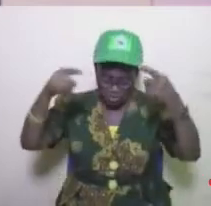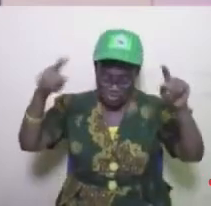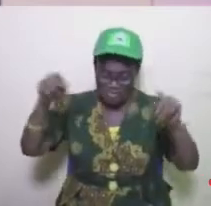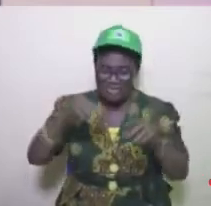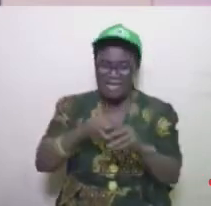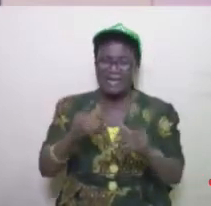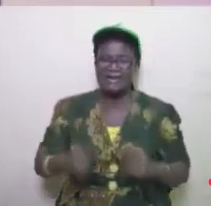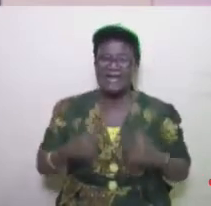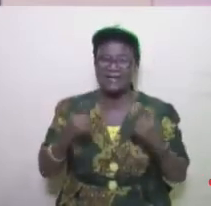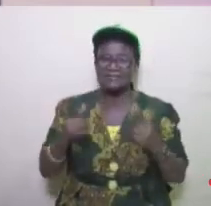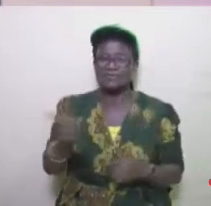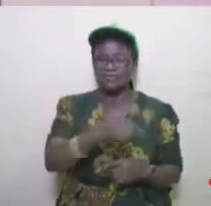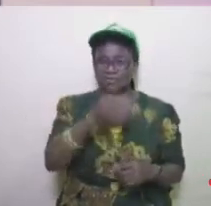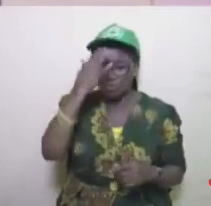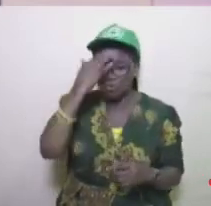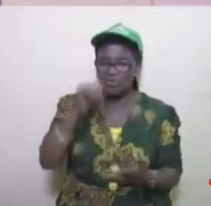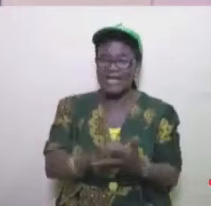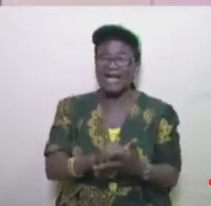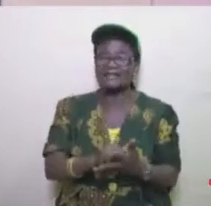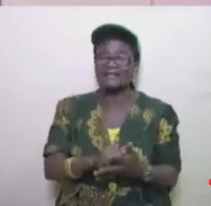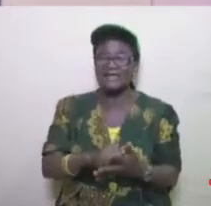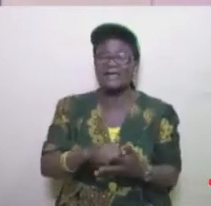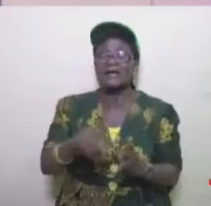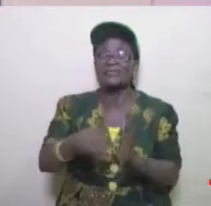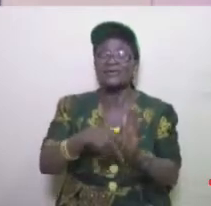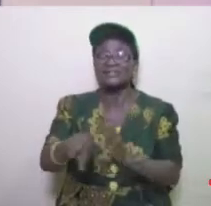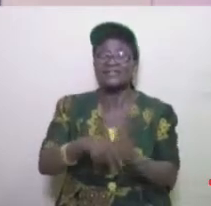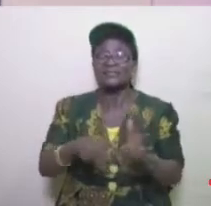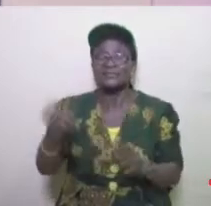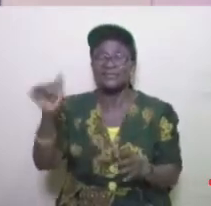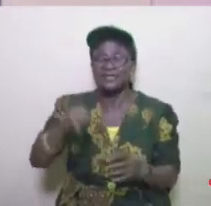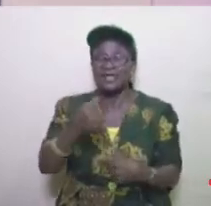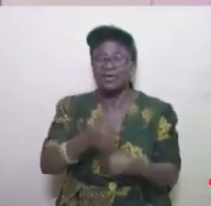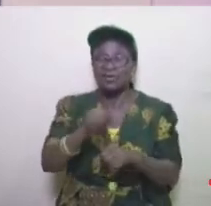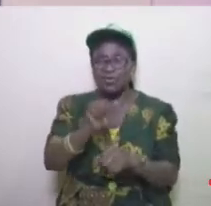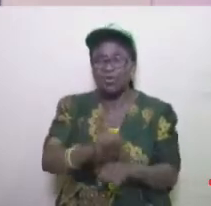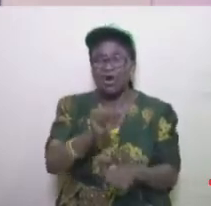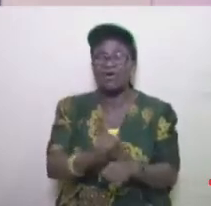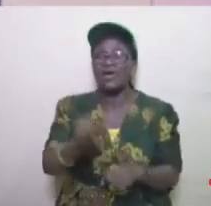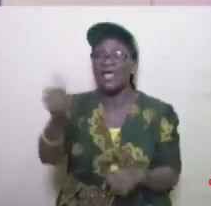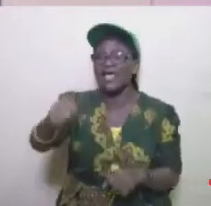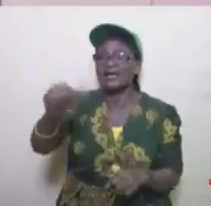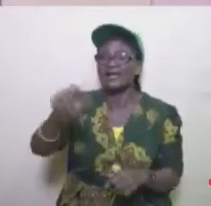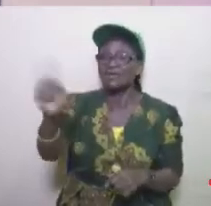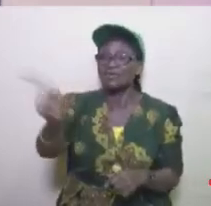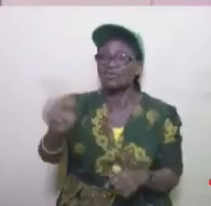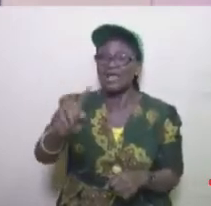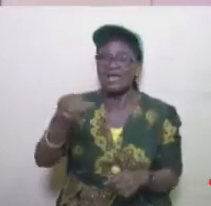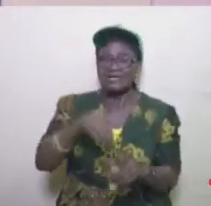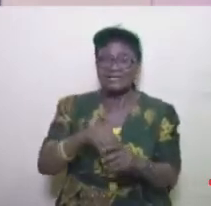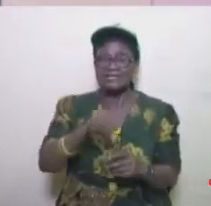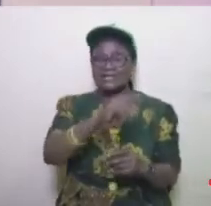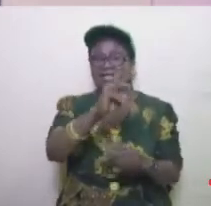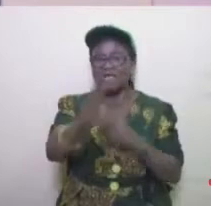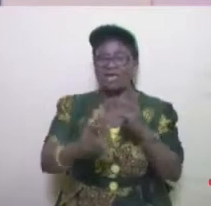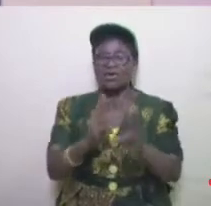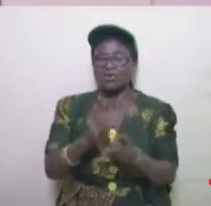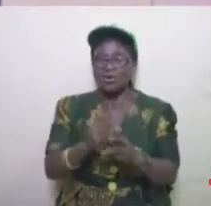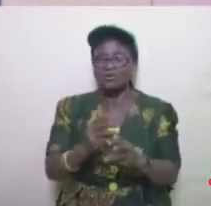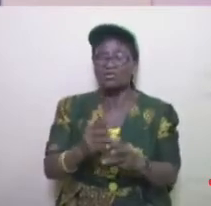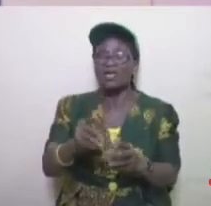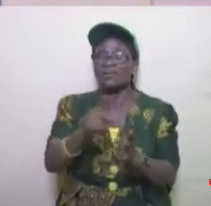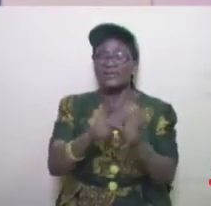that principles, they work anywhere in the world. Principles are spiritual